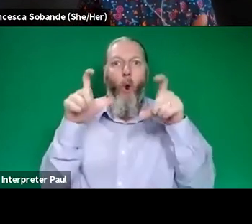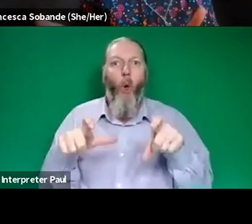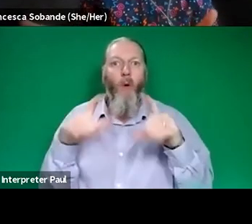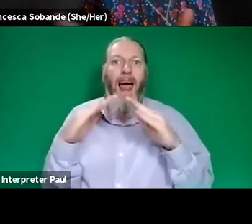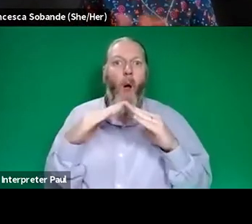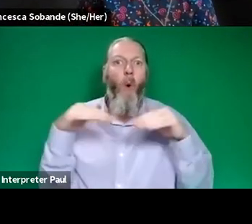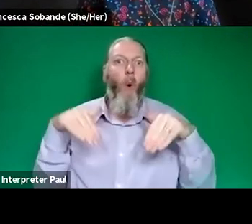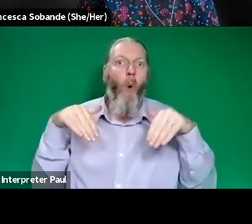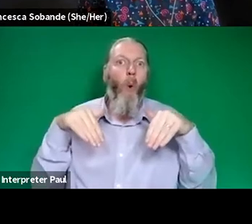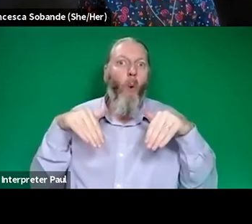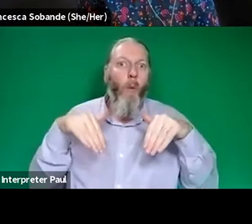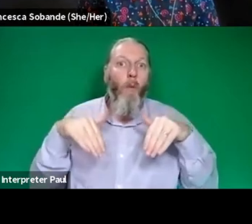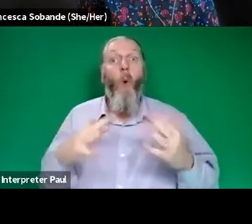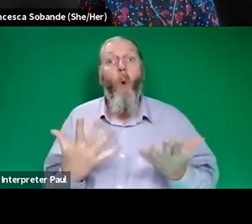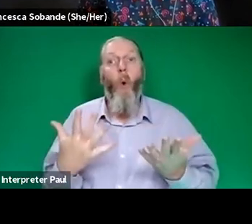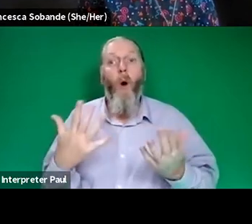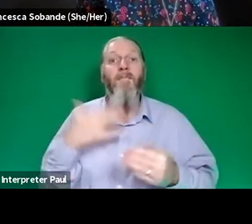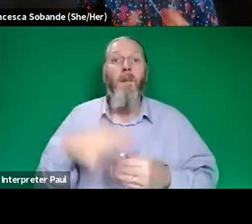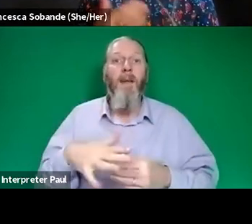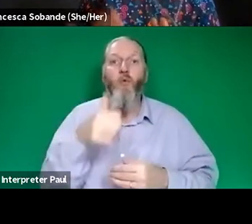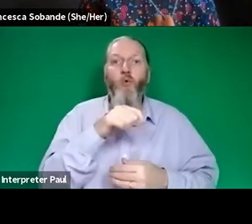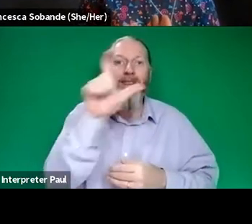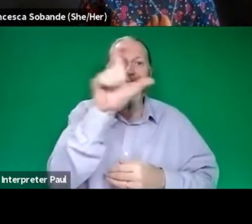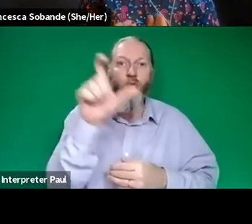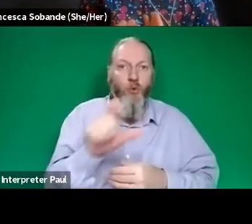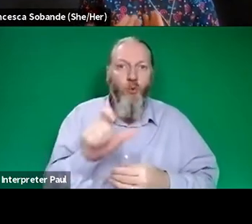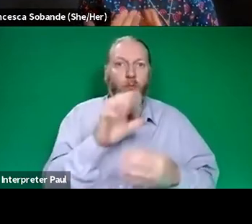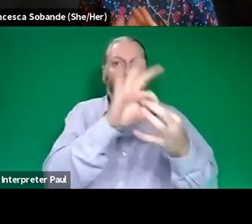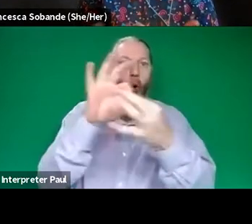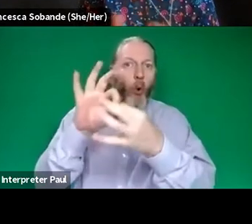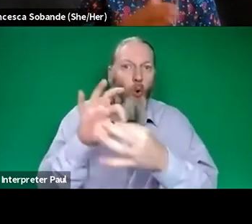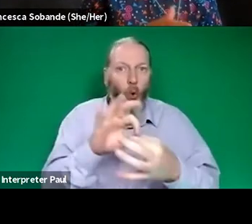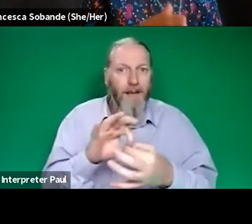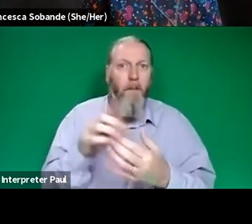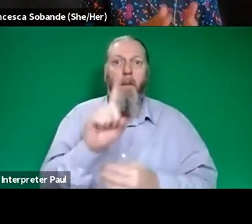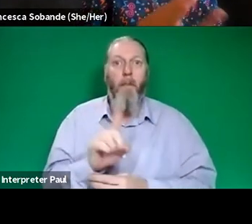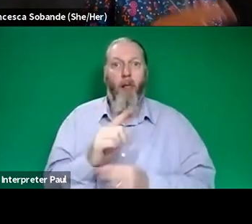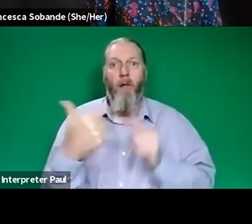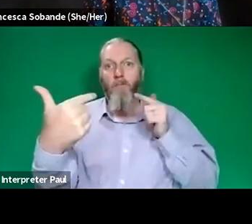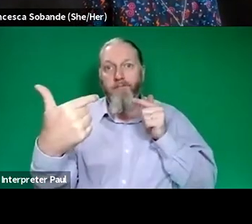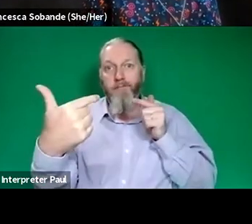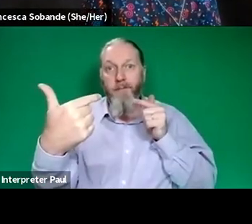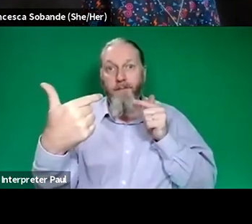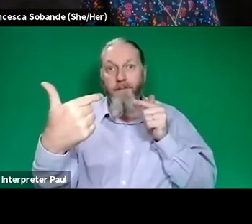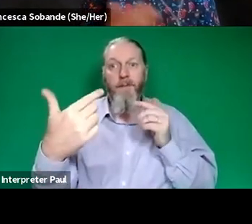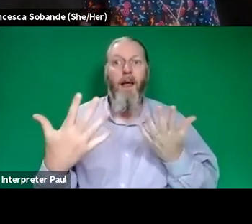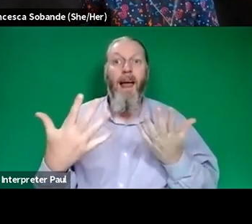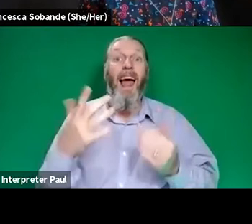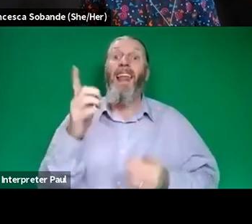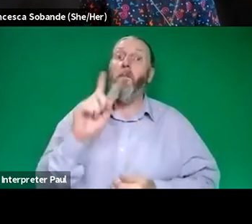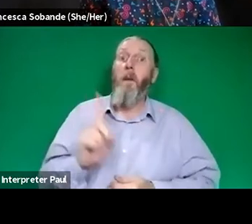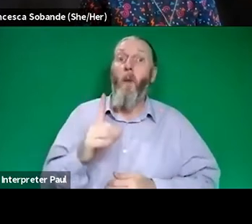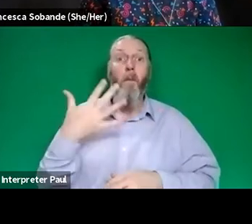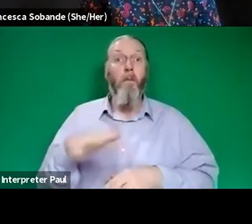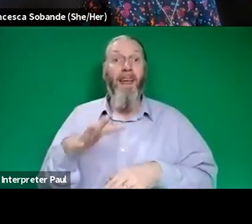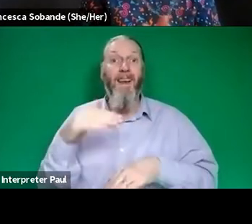wherever they need to, and that anybody who has, you know, been affected by COVID and has